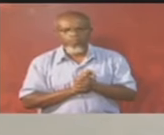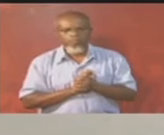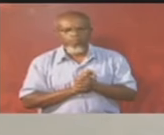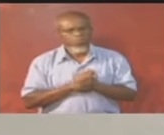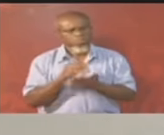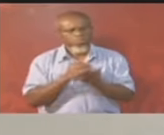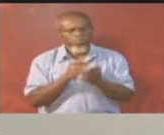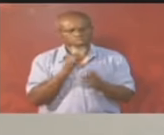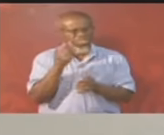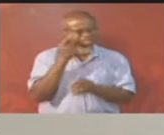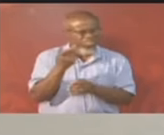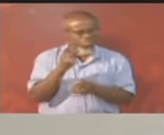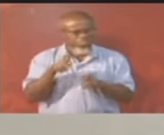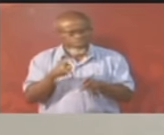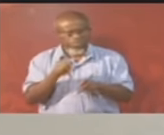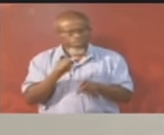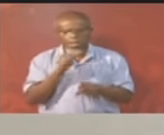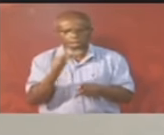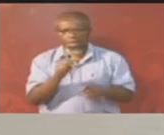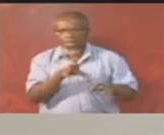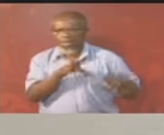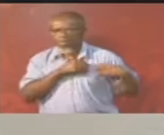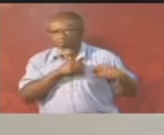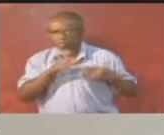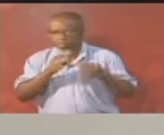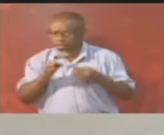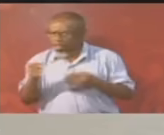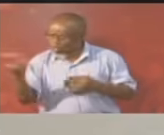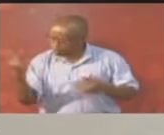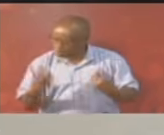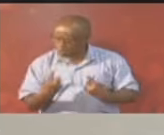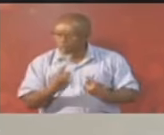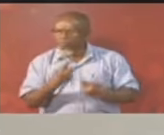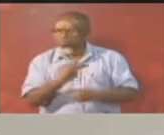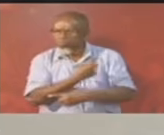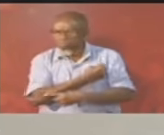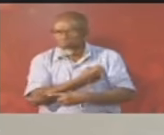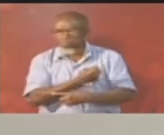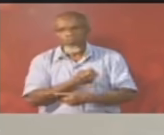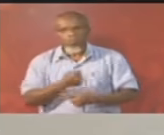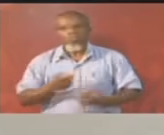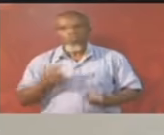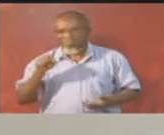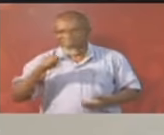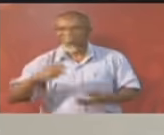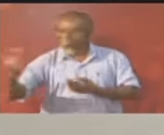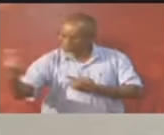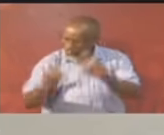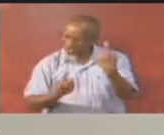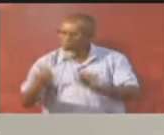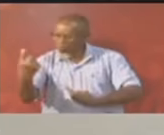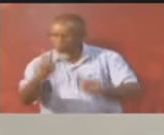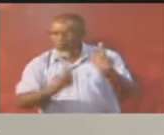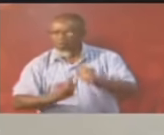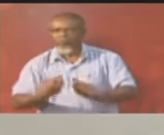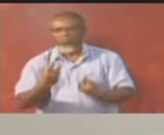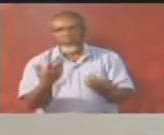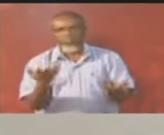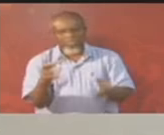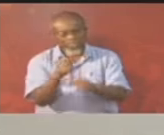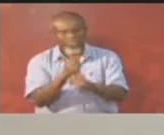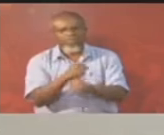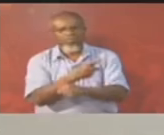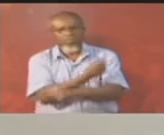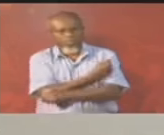accepting vaccine when offered. So we are quite heartened, and we want to continue to encourage the population